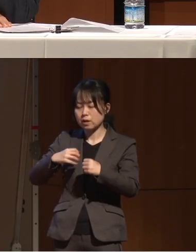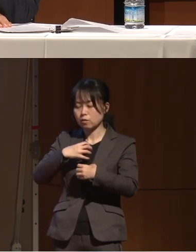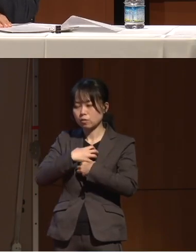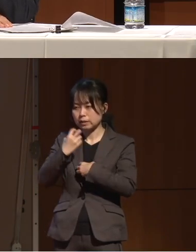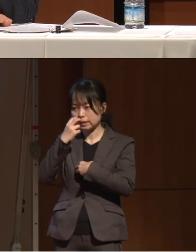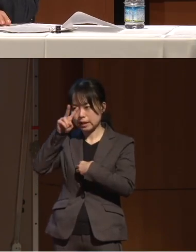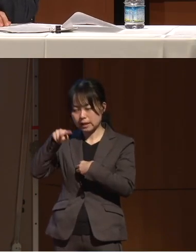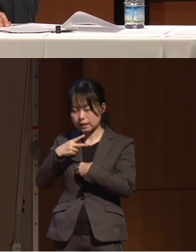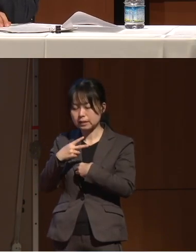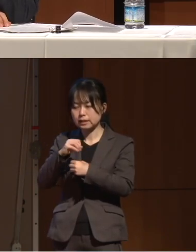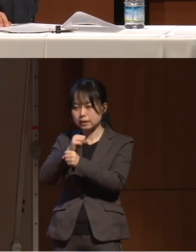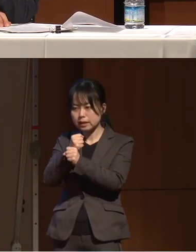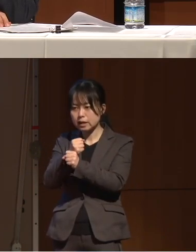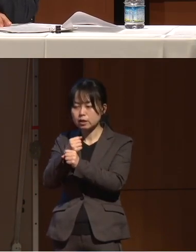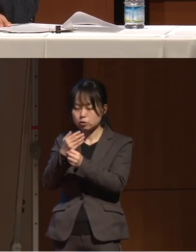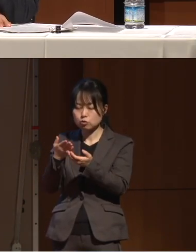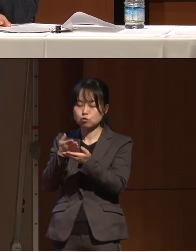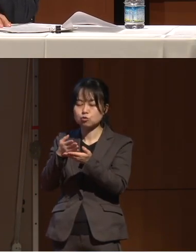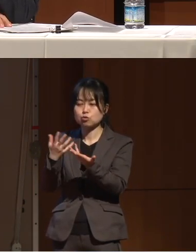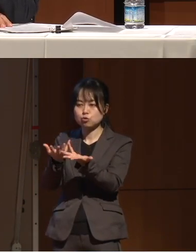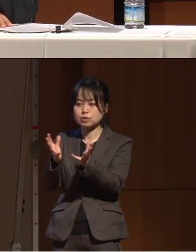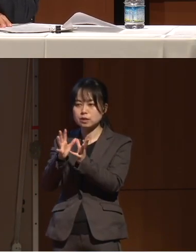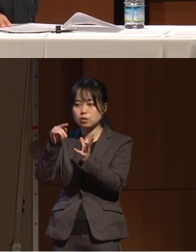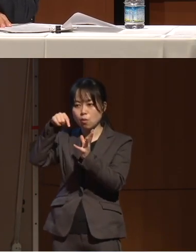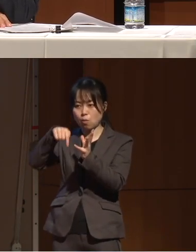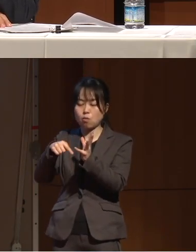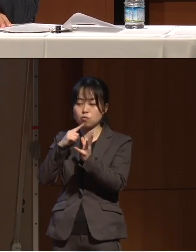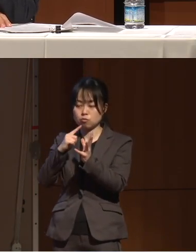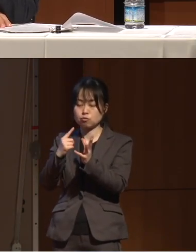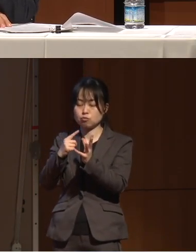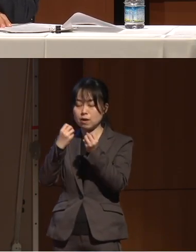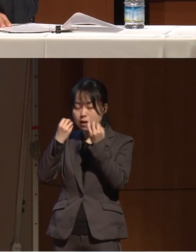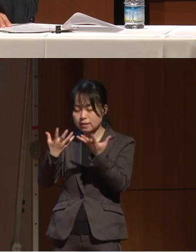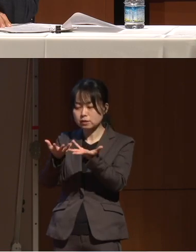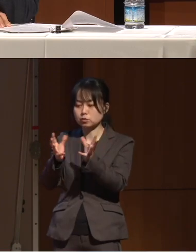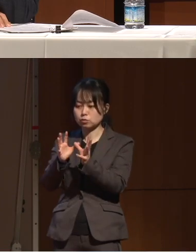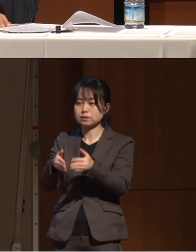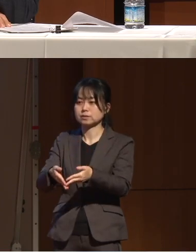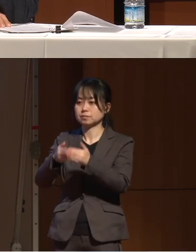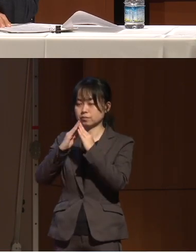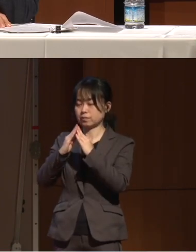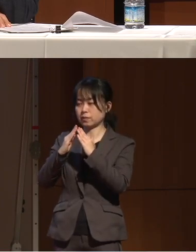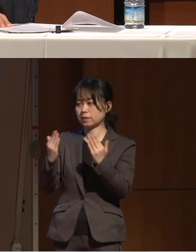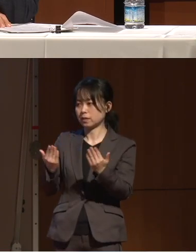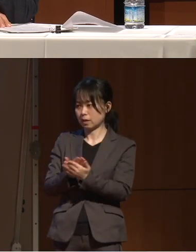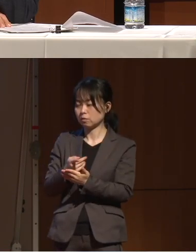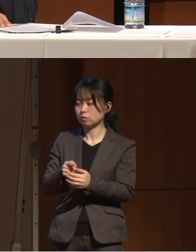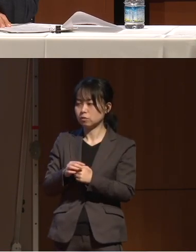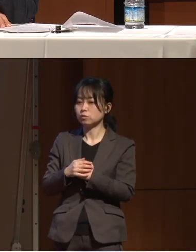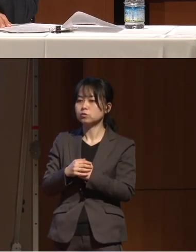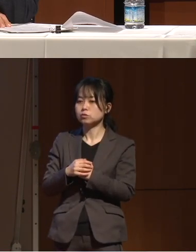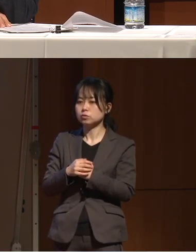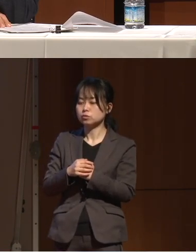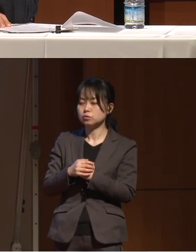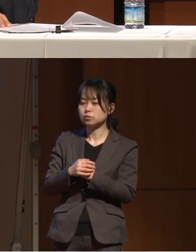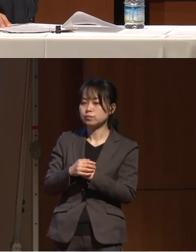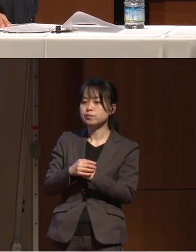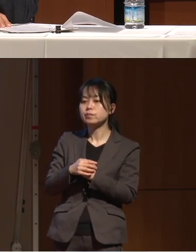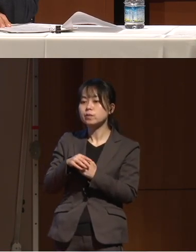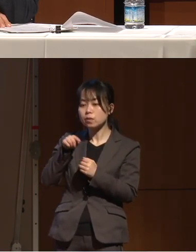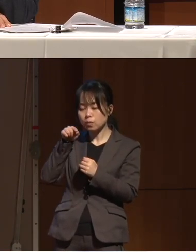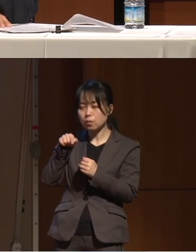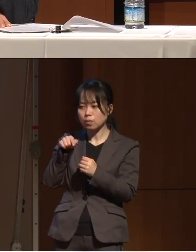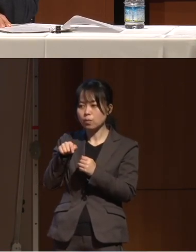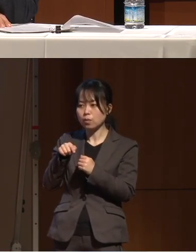JIS in short, which will be responsible for strengthening pandemic responses.